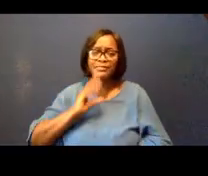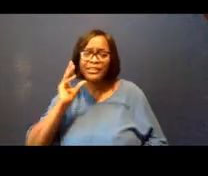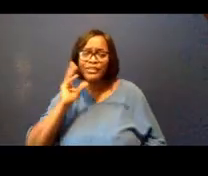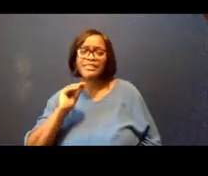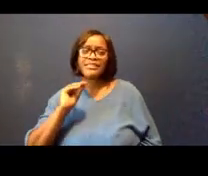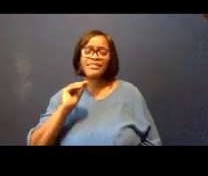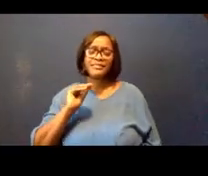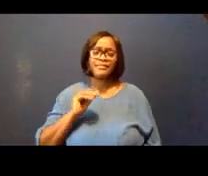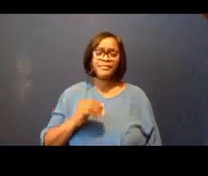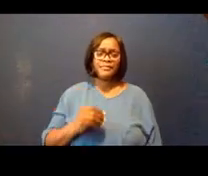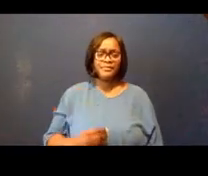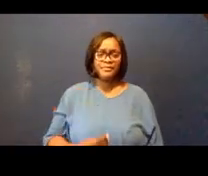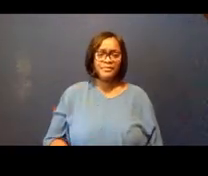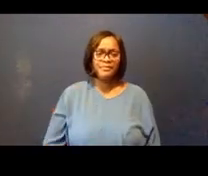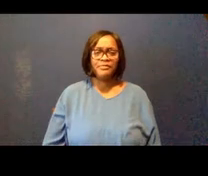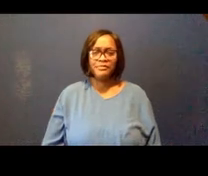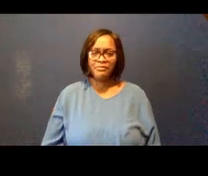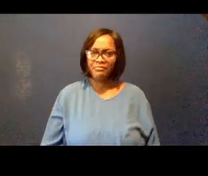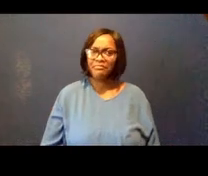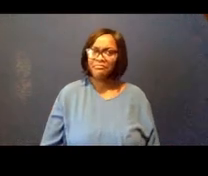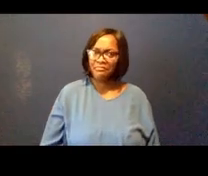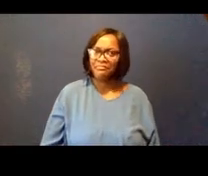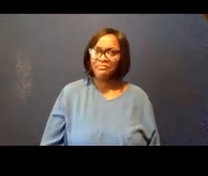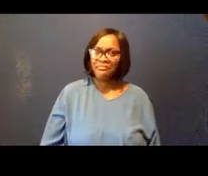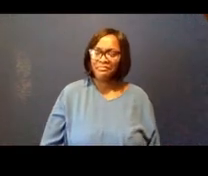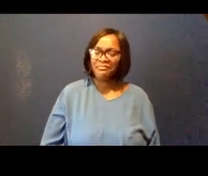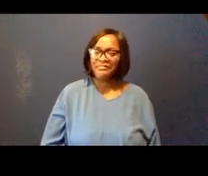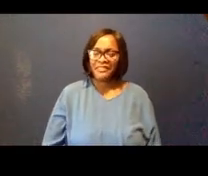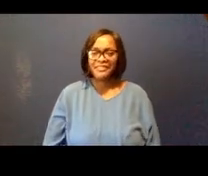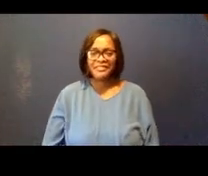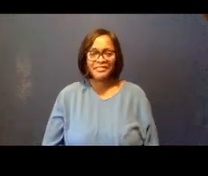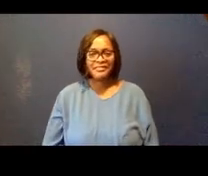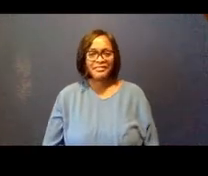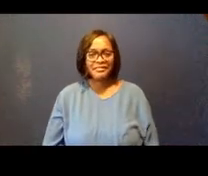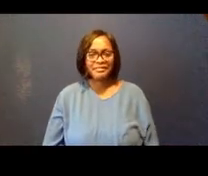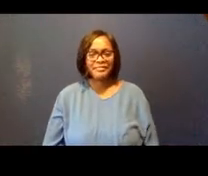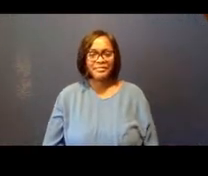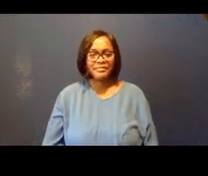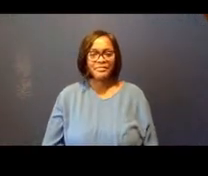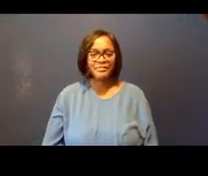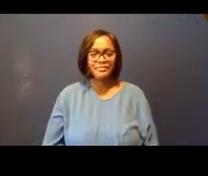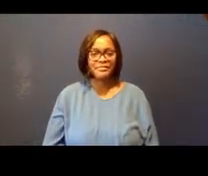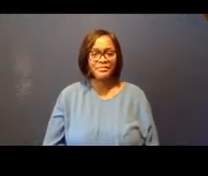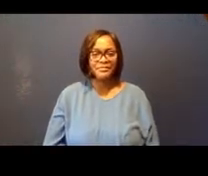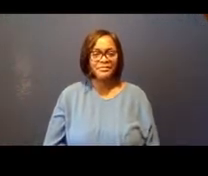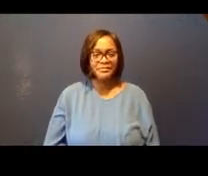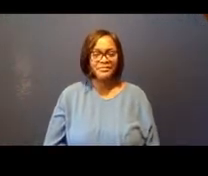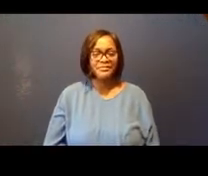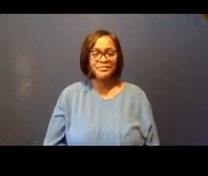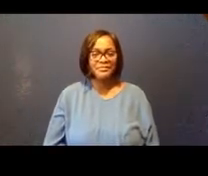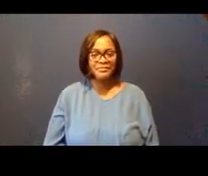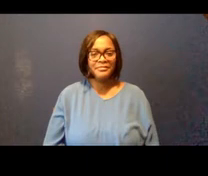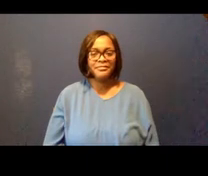has to change to what people